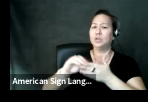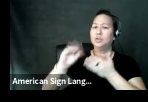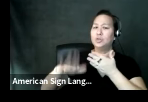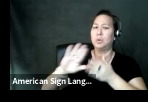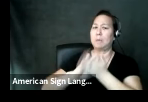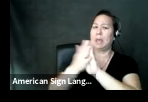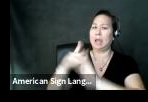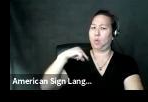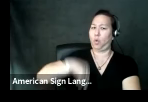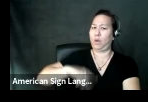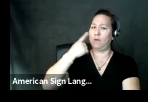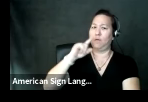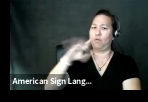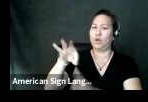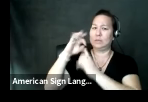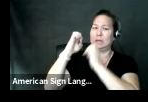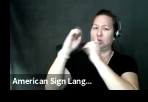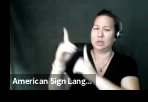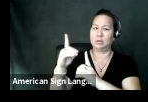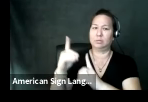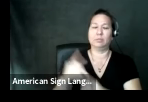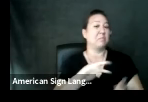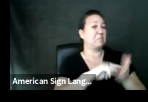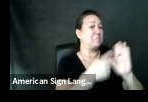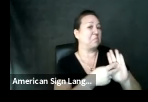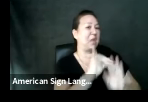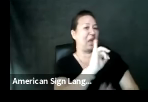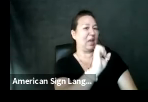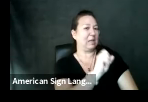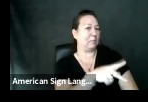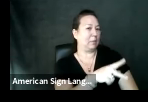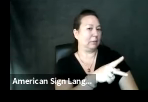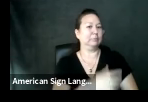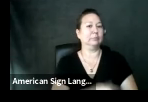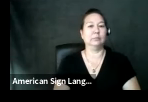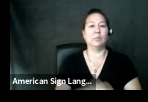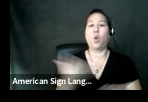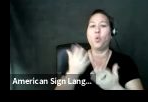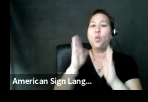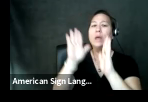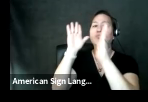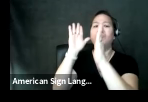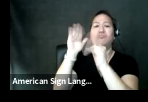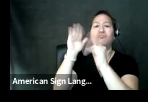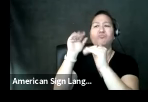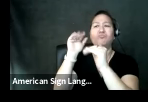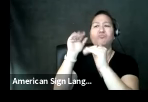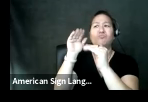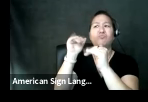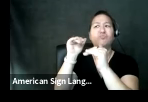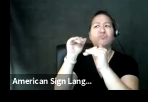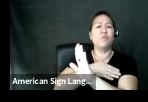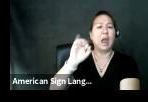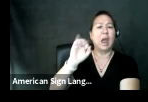education? What is an IEP? What might I expect before the IEP meeting? What are